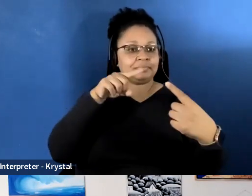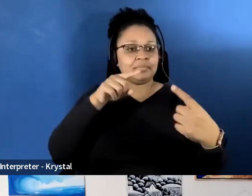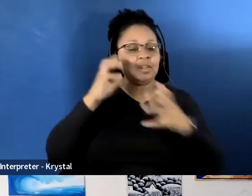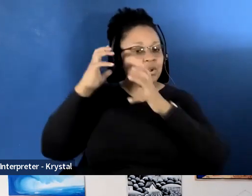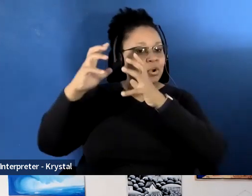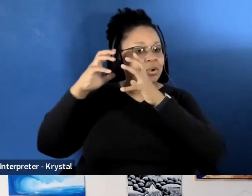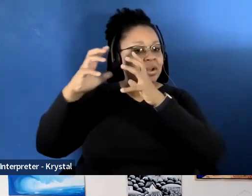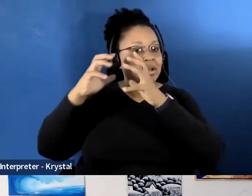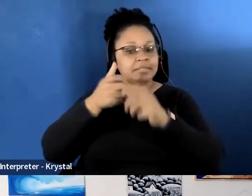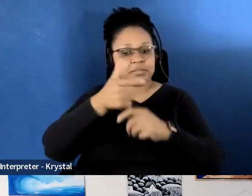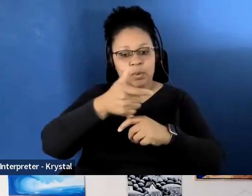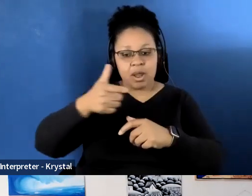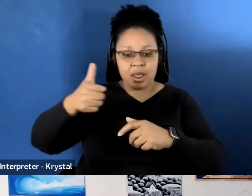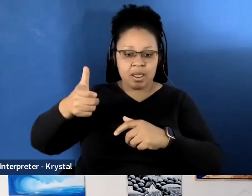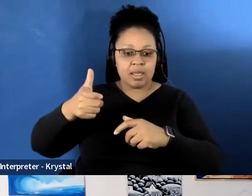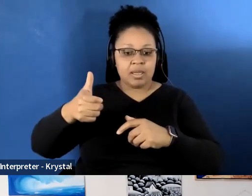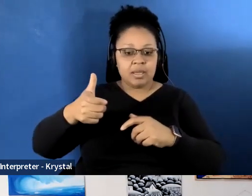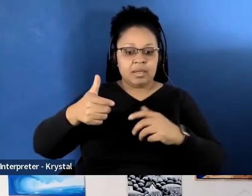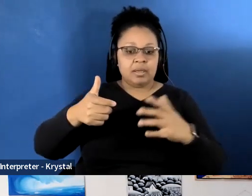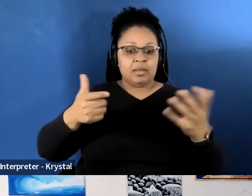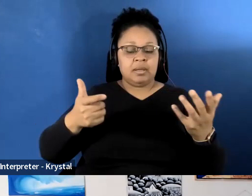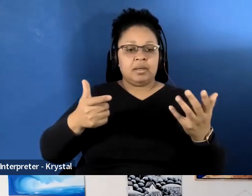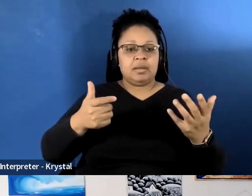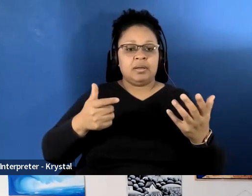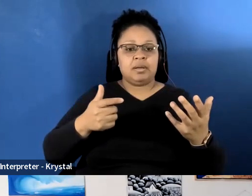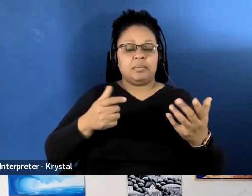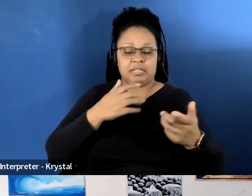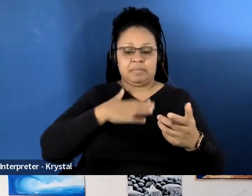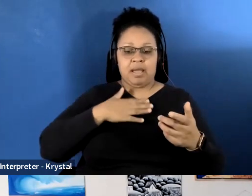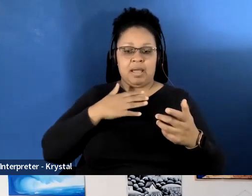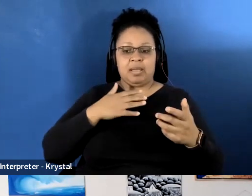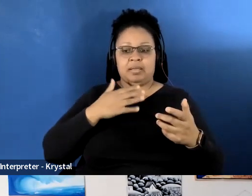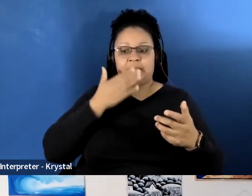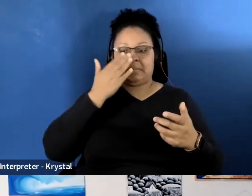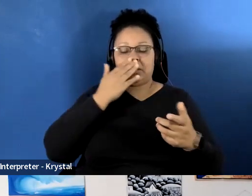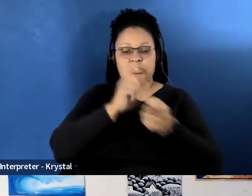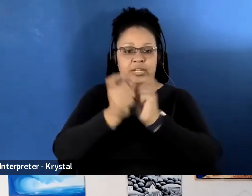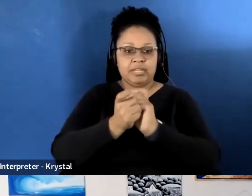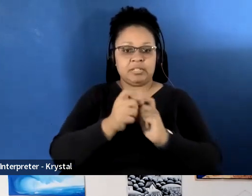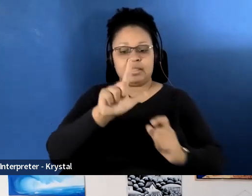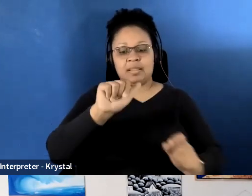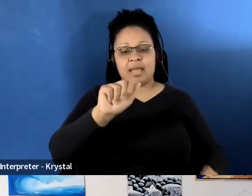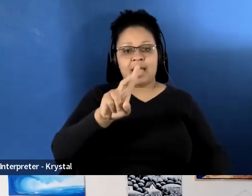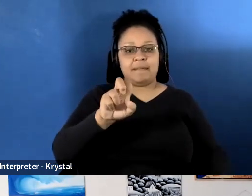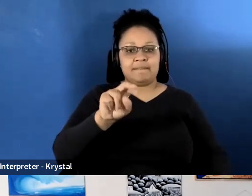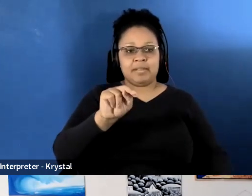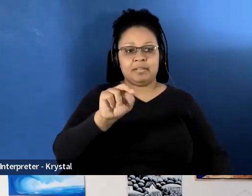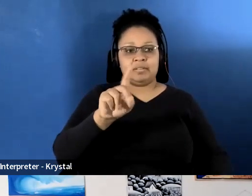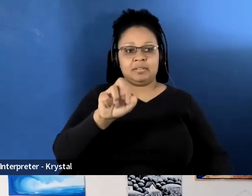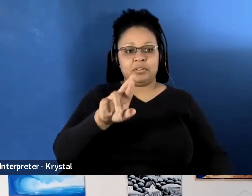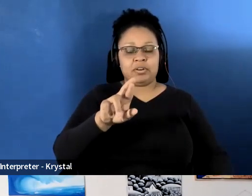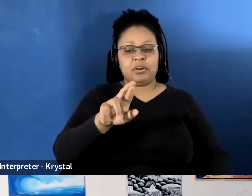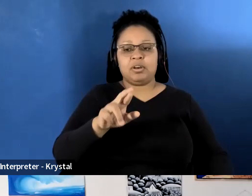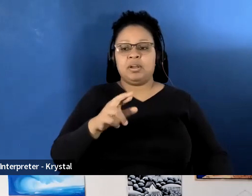my sensory system sets around, but it switches around. But like lavender and that aromatherapy kind of stuff can be